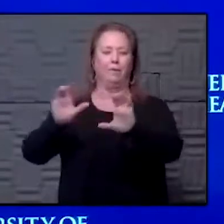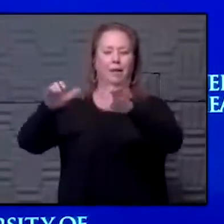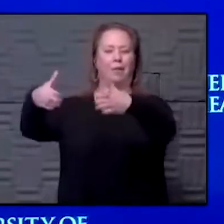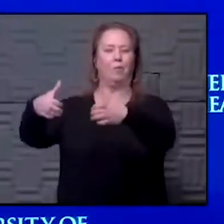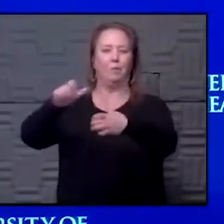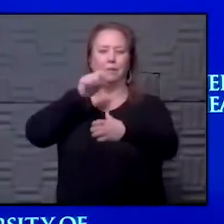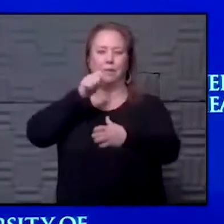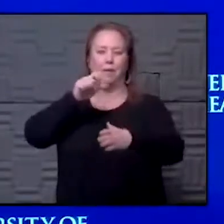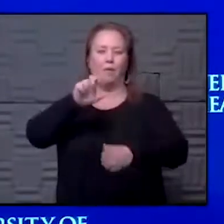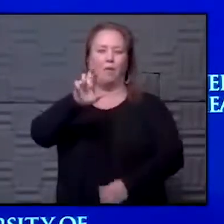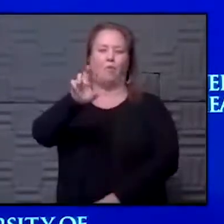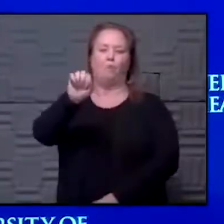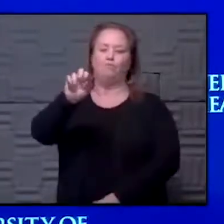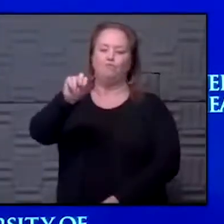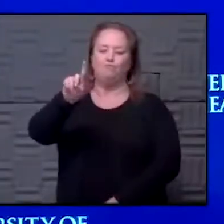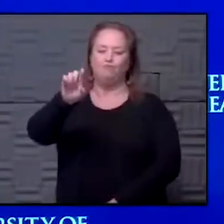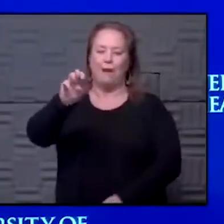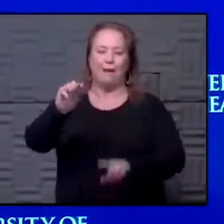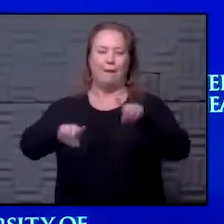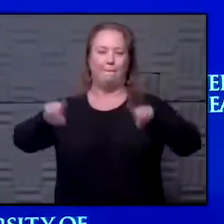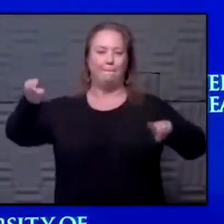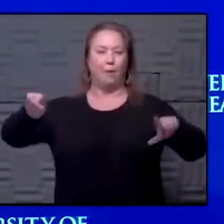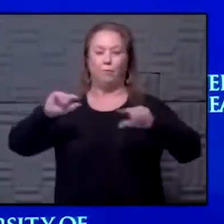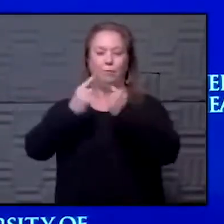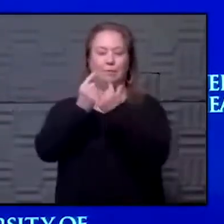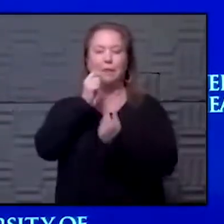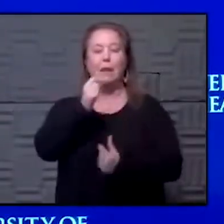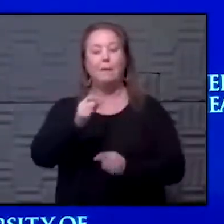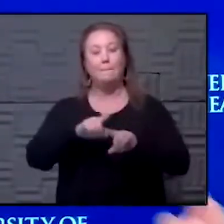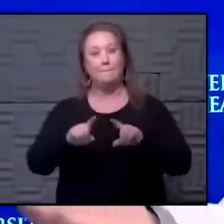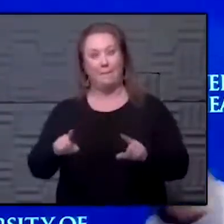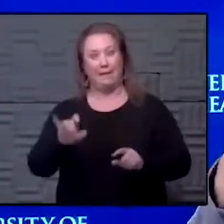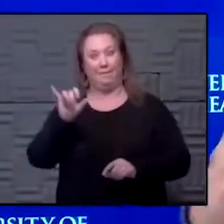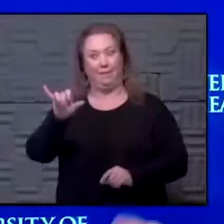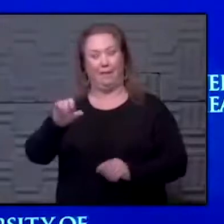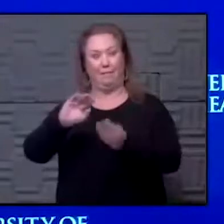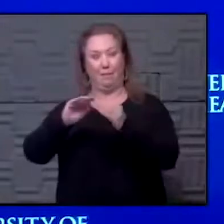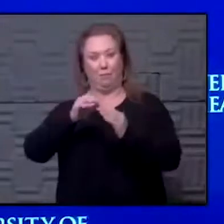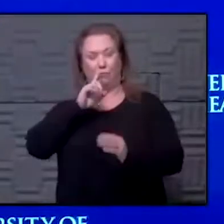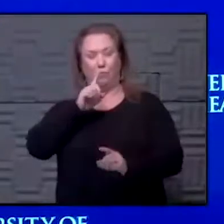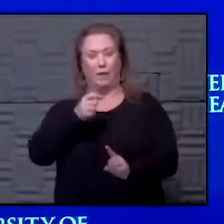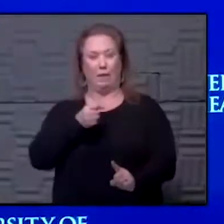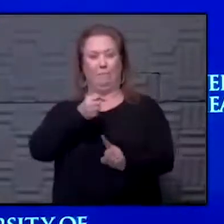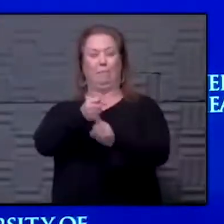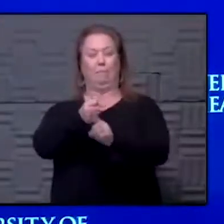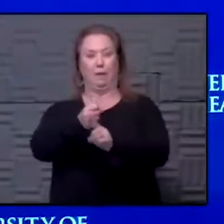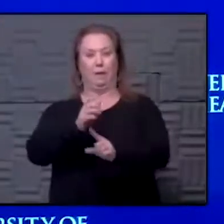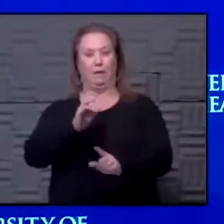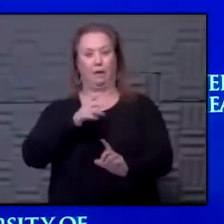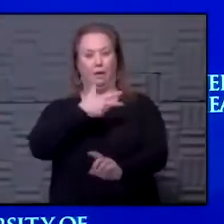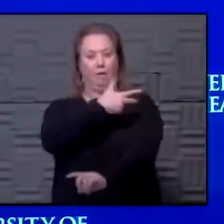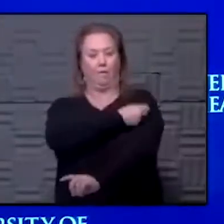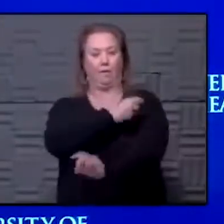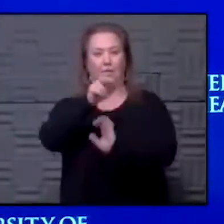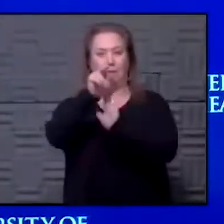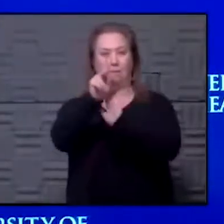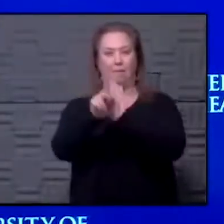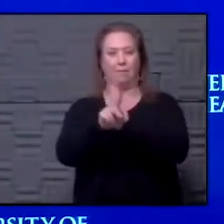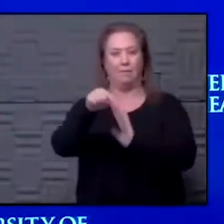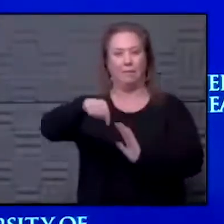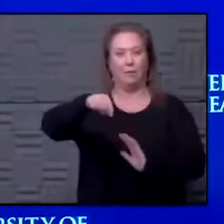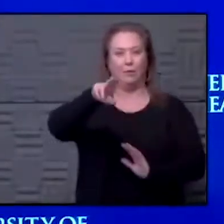not a truly randomized group. But if that really holds true, that may have some impact to how we view vaccine policy even here in the